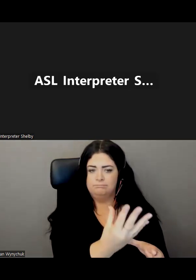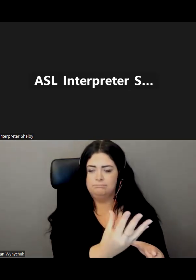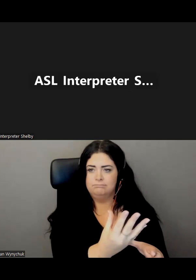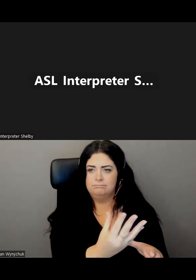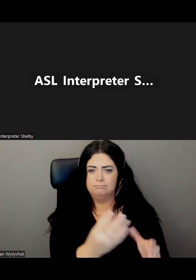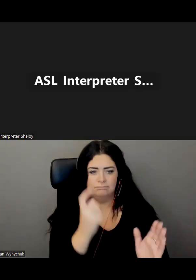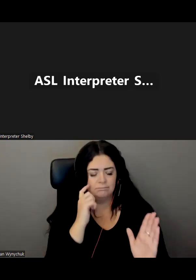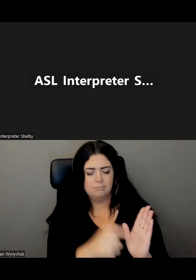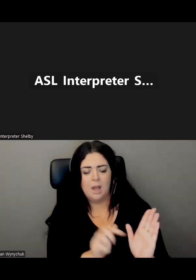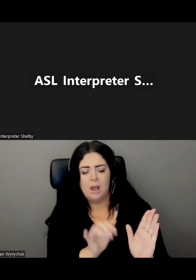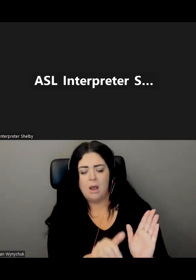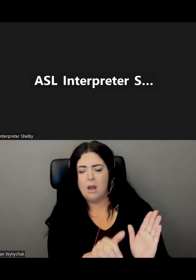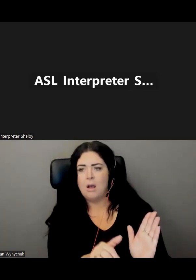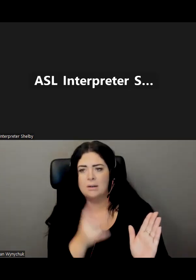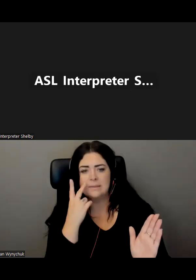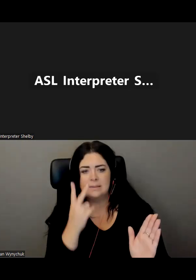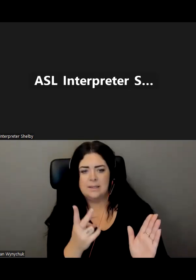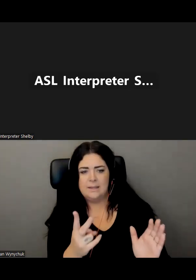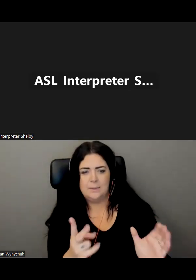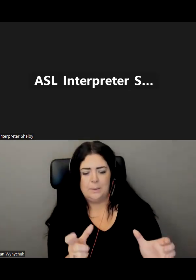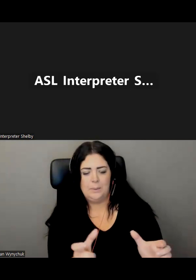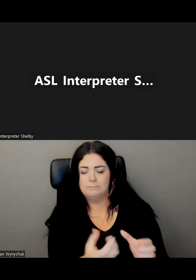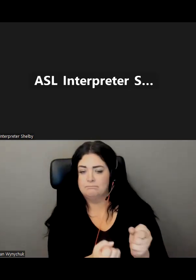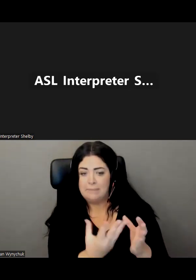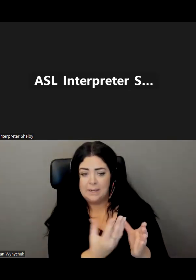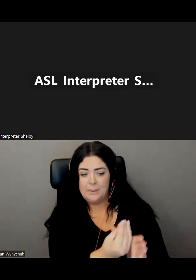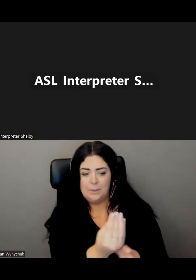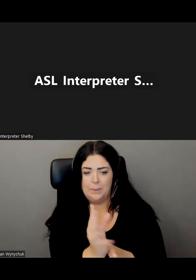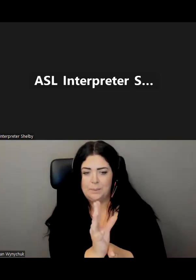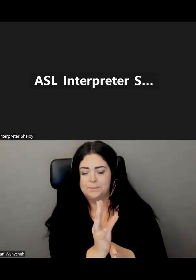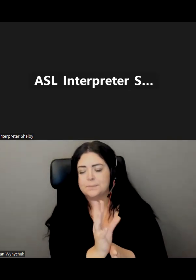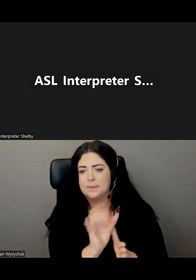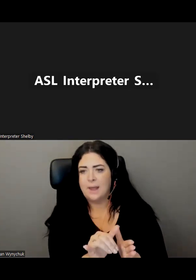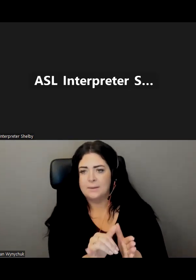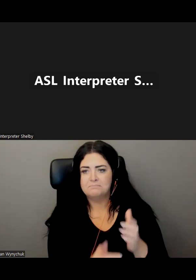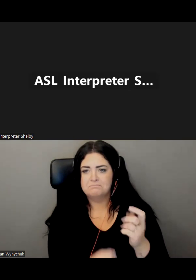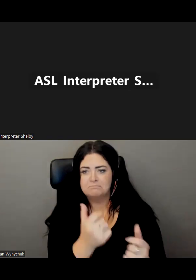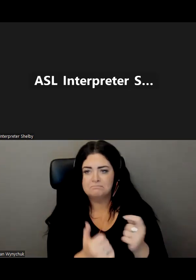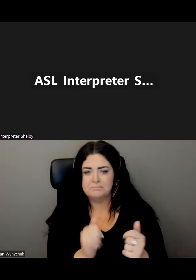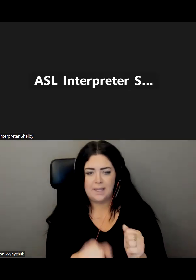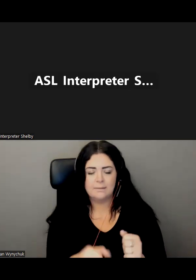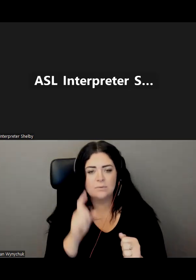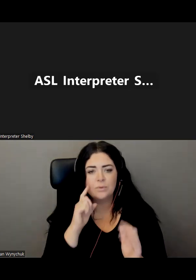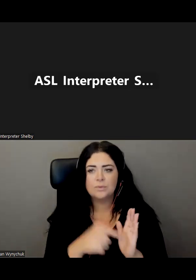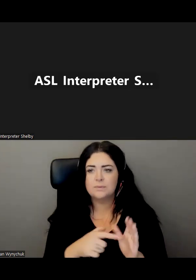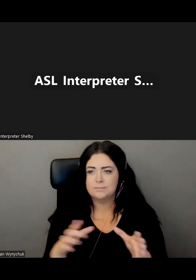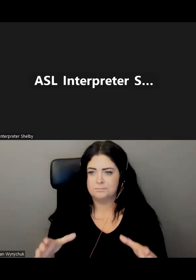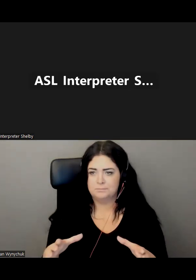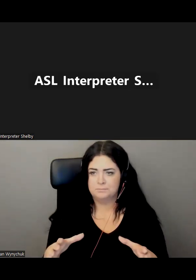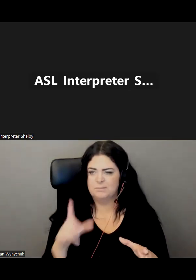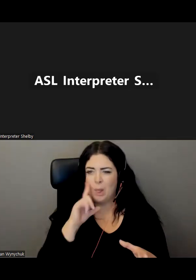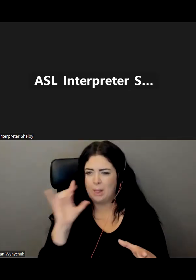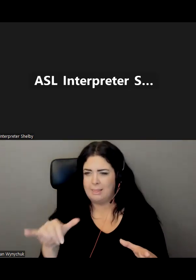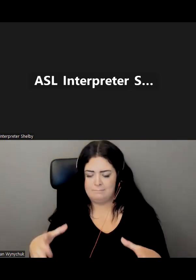you'll be able to tell how close together they are and if they're too close. So if you have a container, say about this